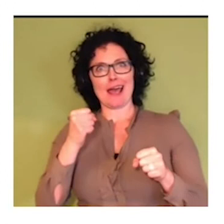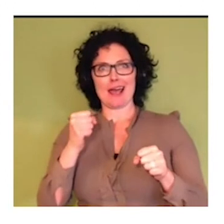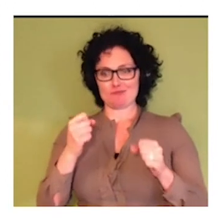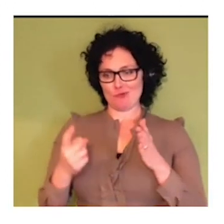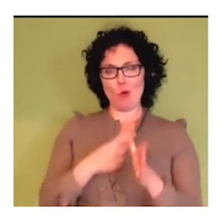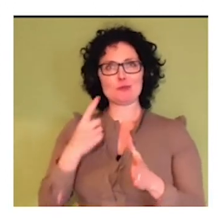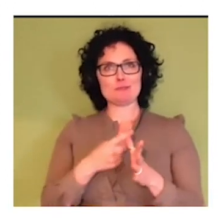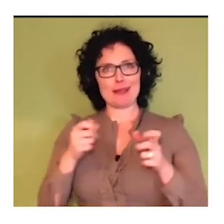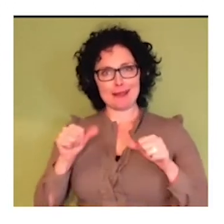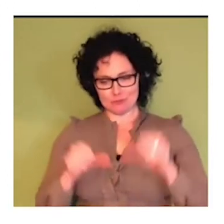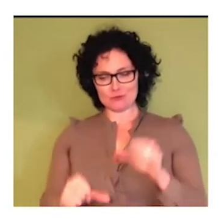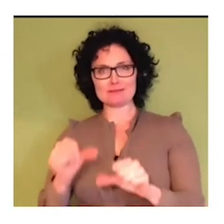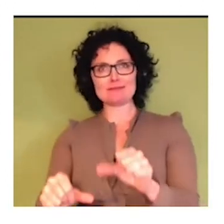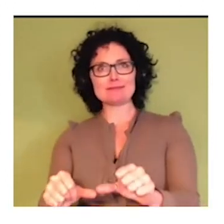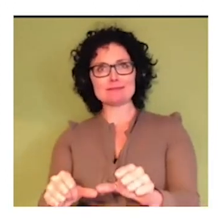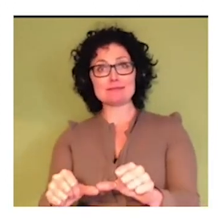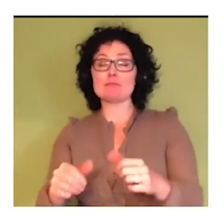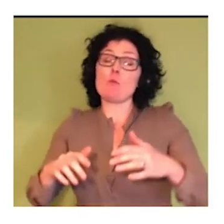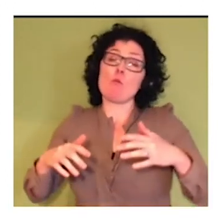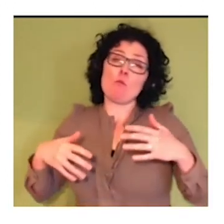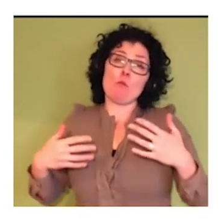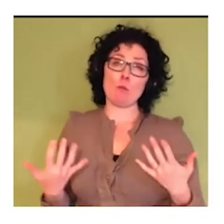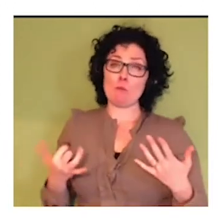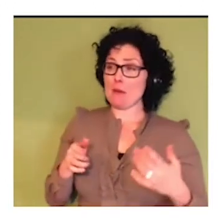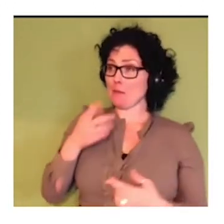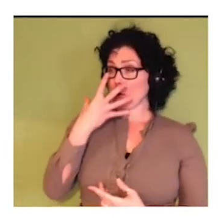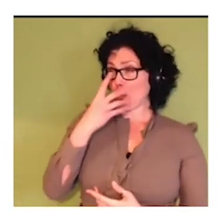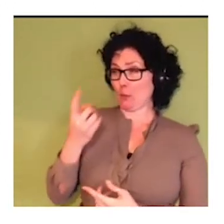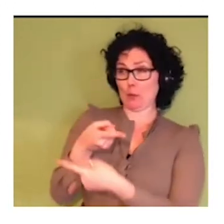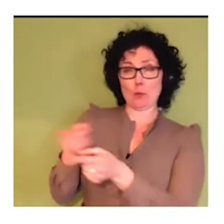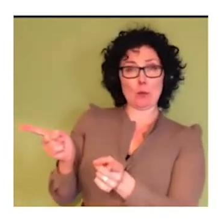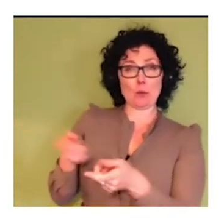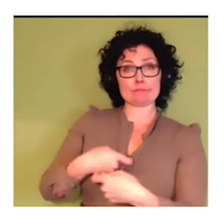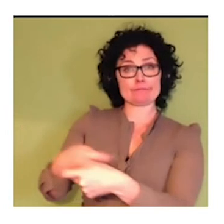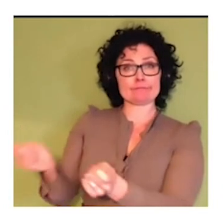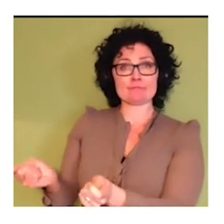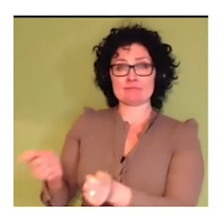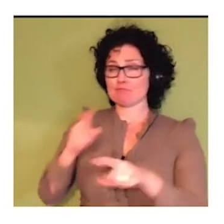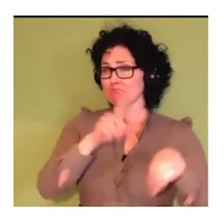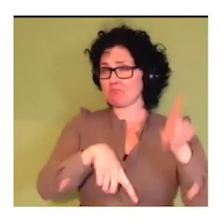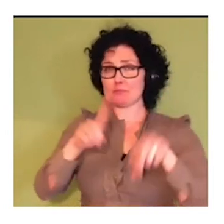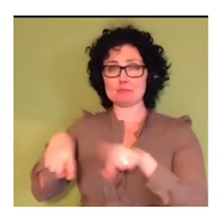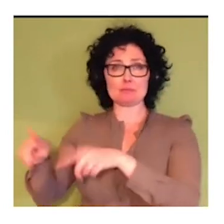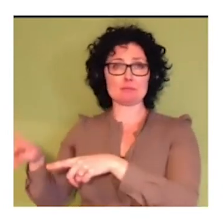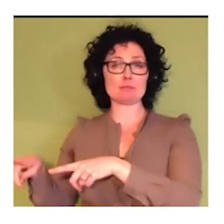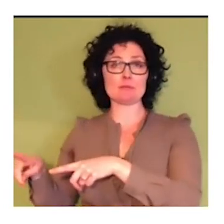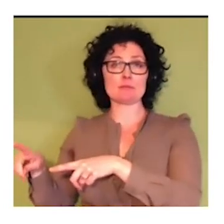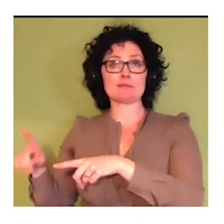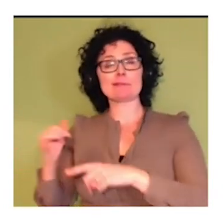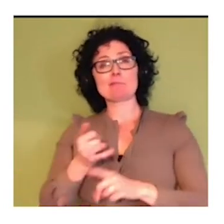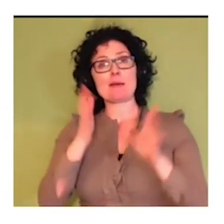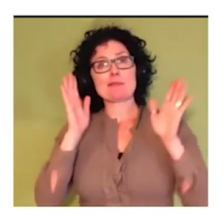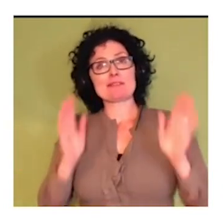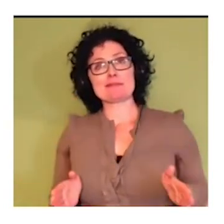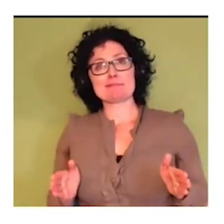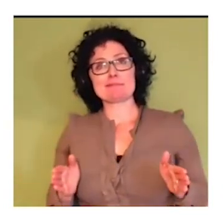other hand, you don't know the individual users. They're all different. You may have to settle on